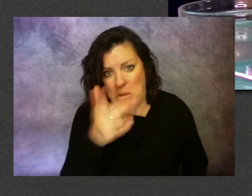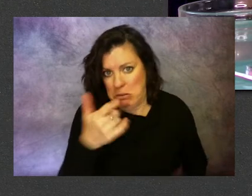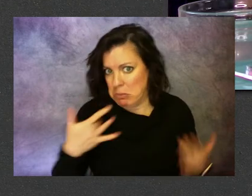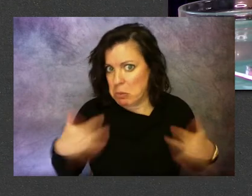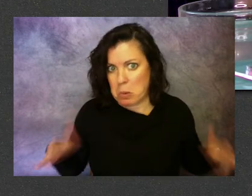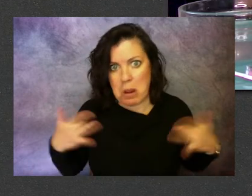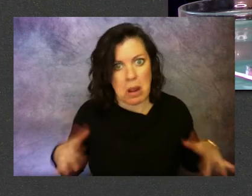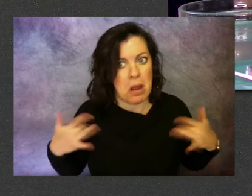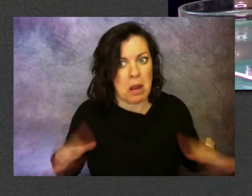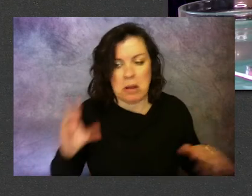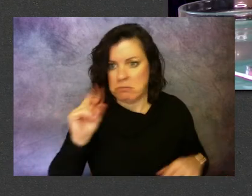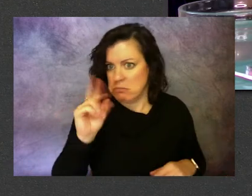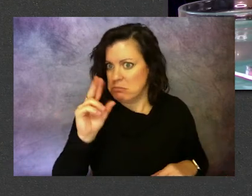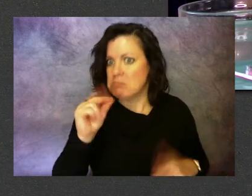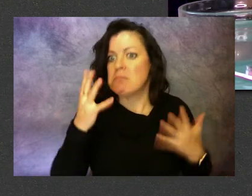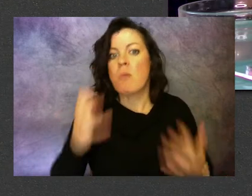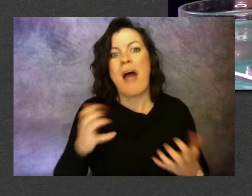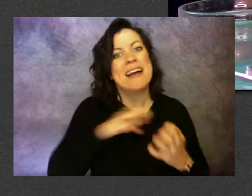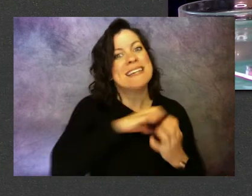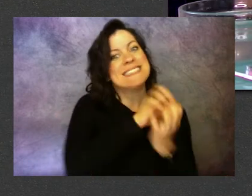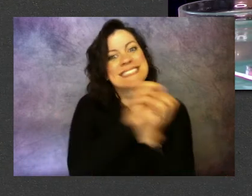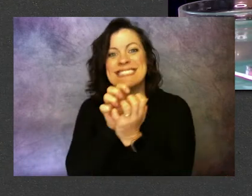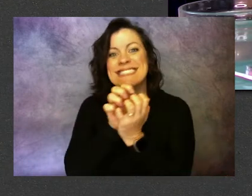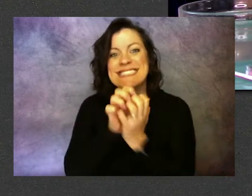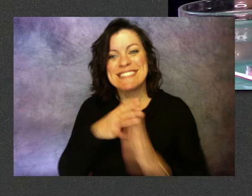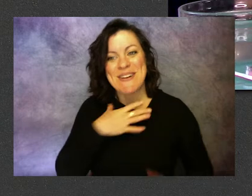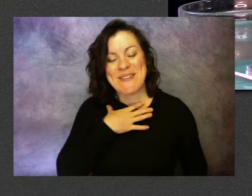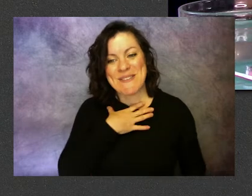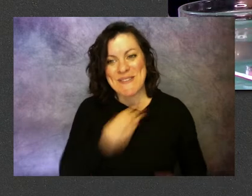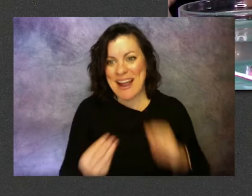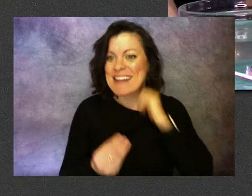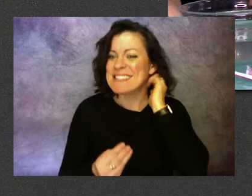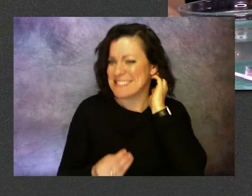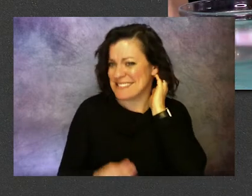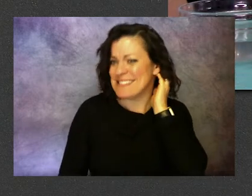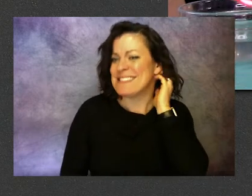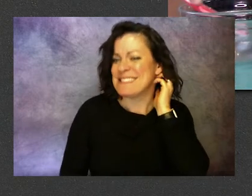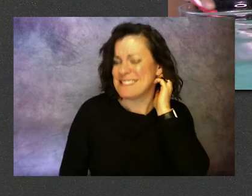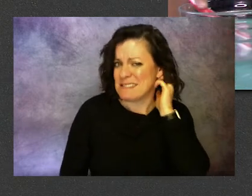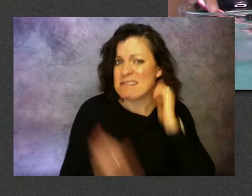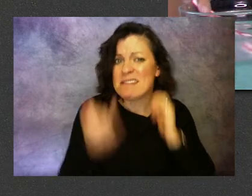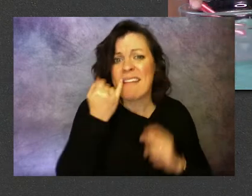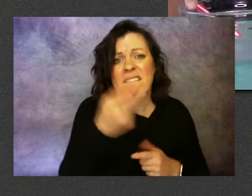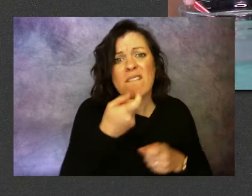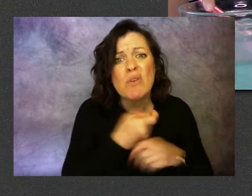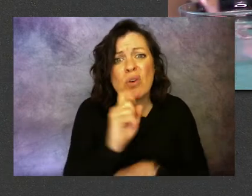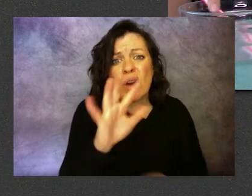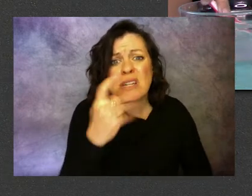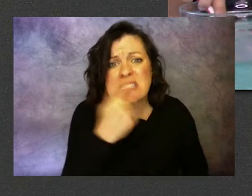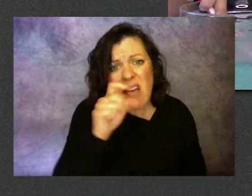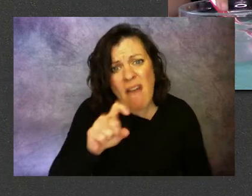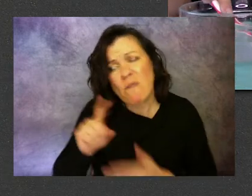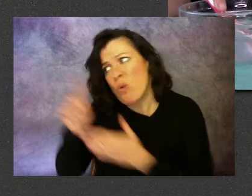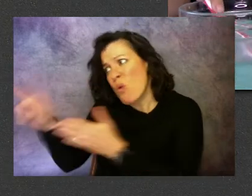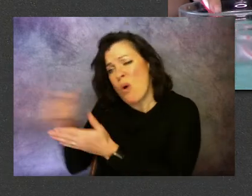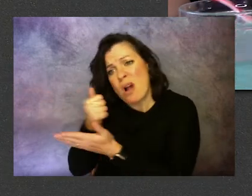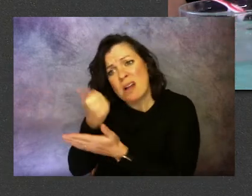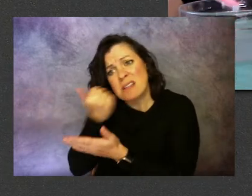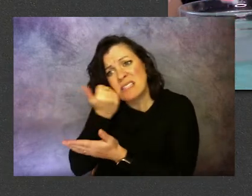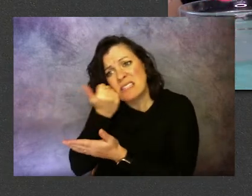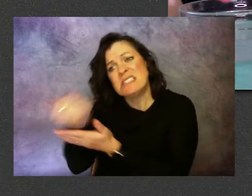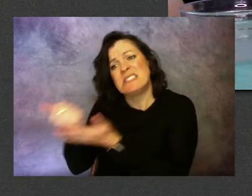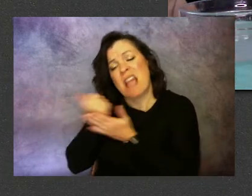to your teeth. Then you might need to go to a dentist for help. So if you take your teeth, if you drink some